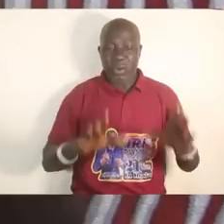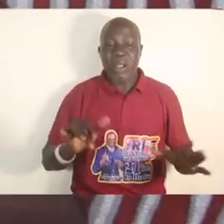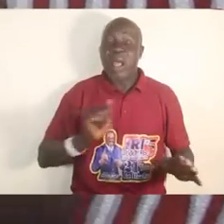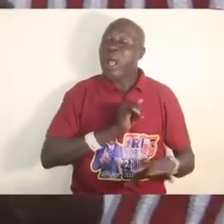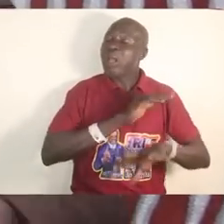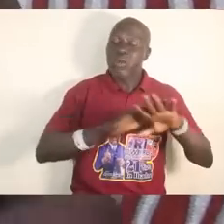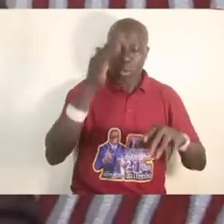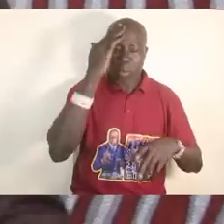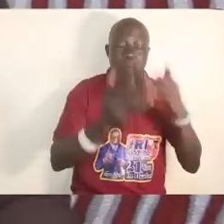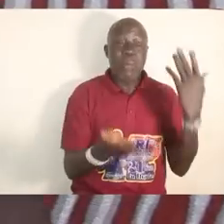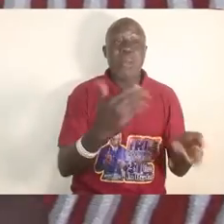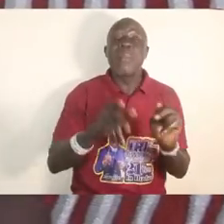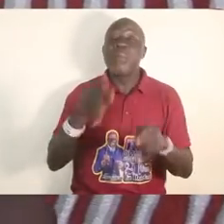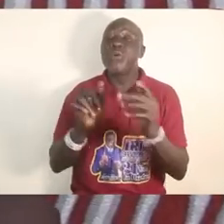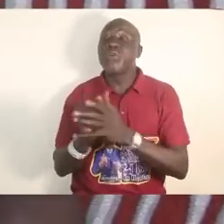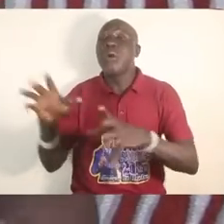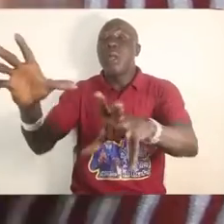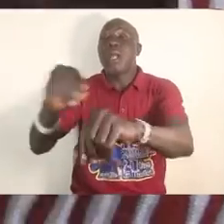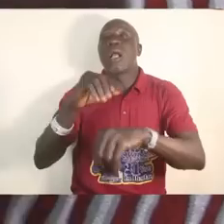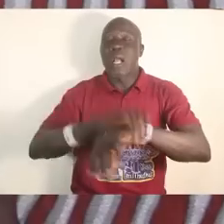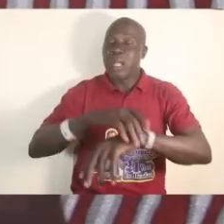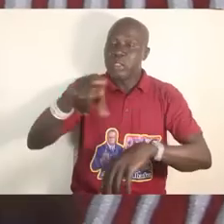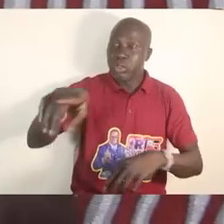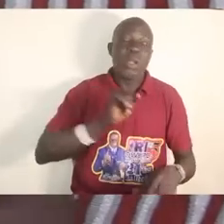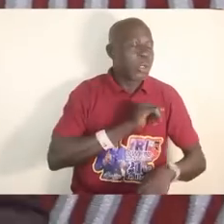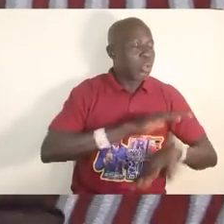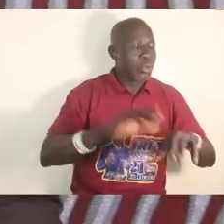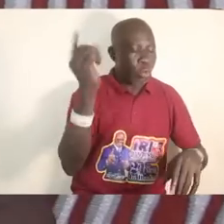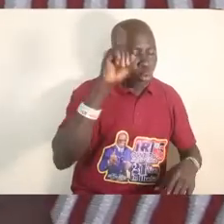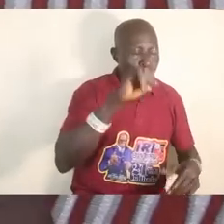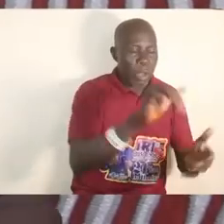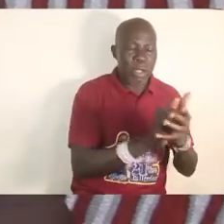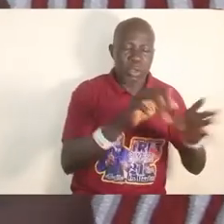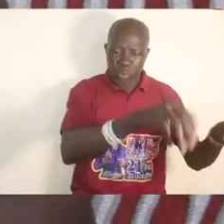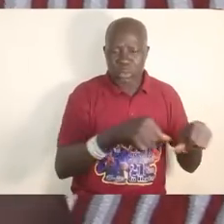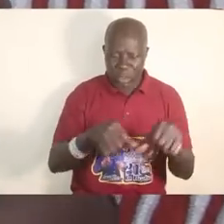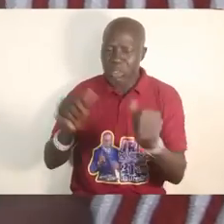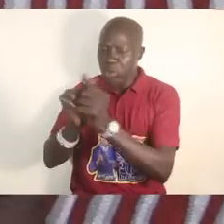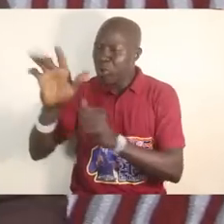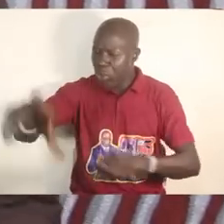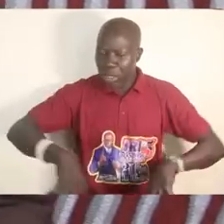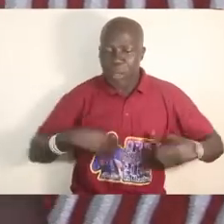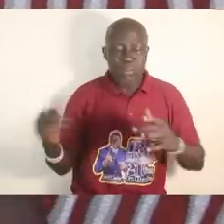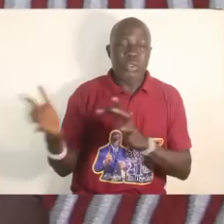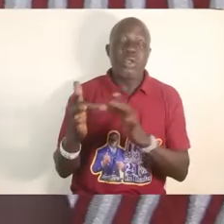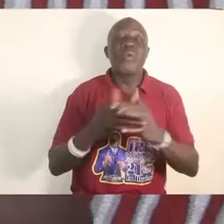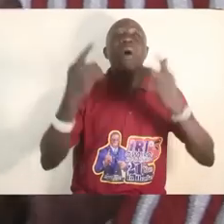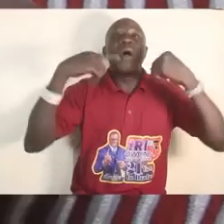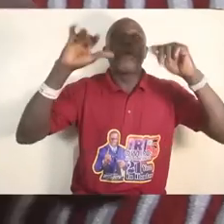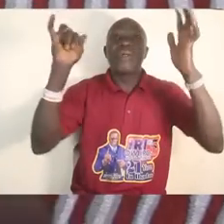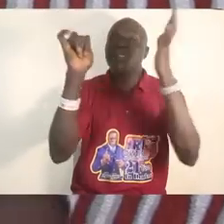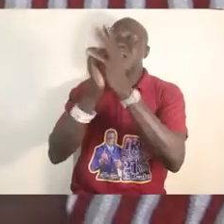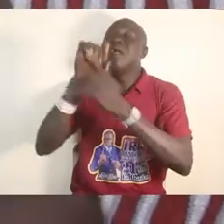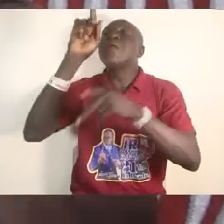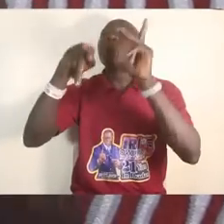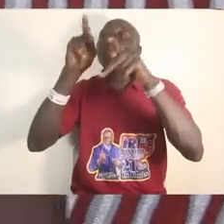bi ti ri omo. I don't know, maybe these people have encamped you. Me mo bi ta ba on de. I don't know what the state Oluwa is like. Kede pe. They don't announce that. Gbogbo eyan